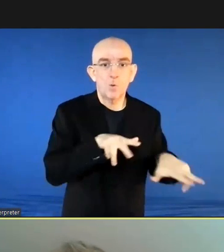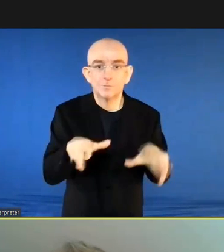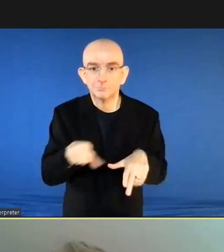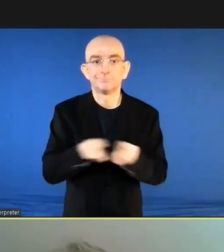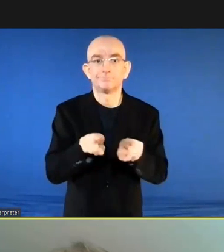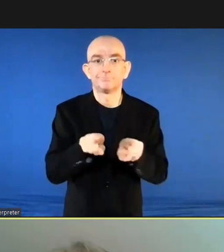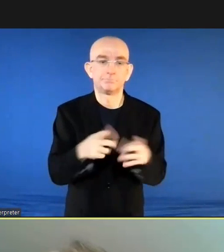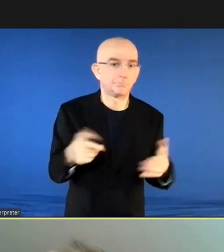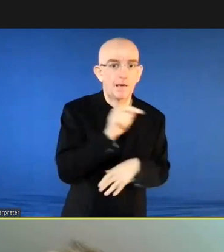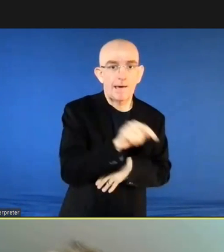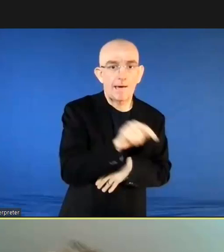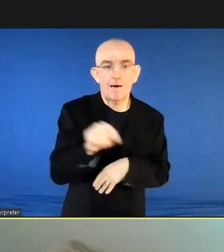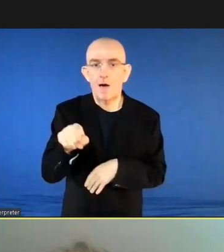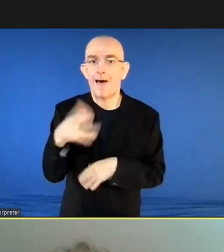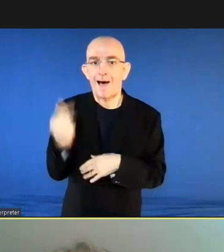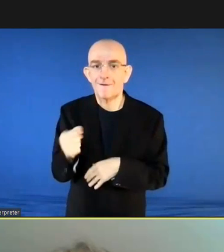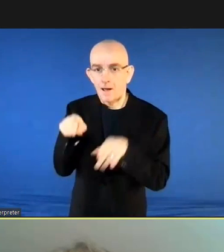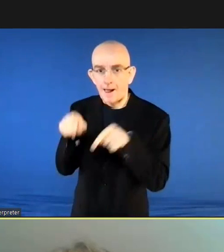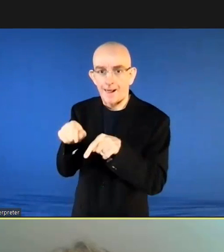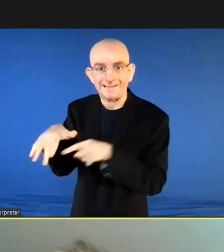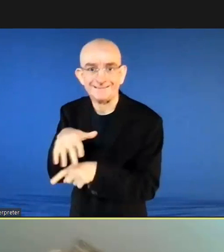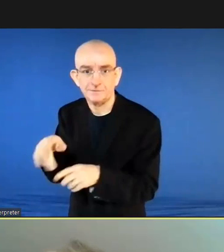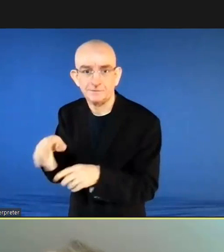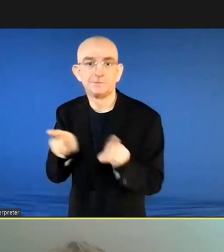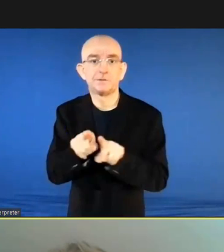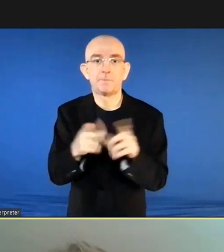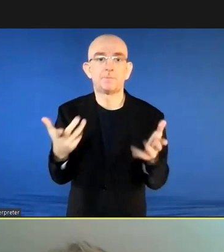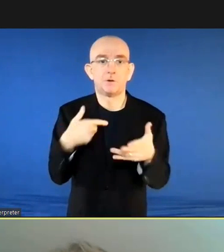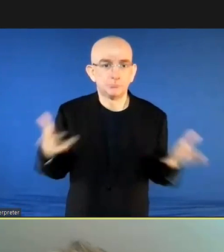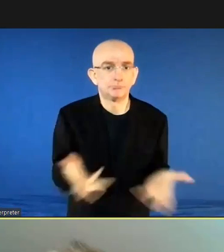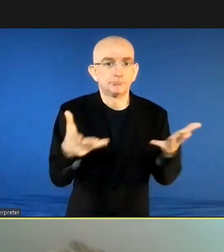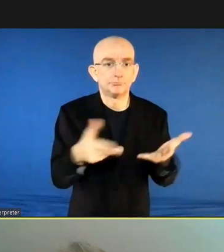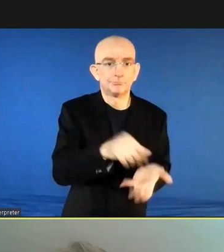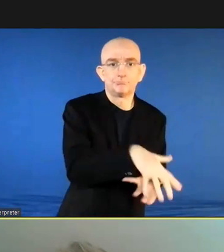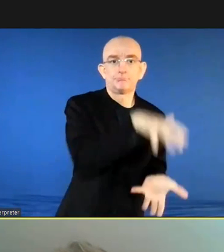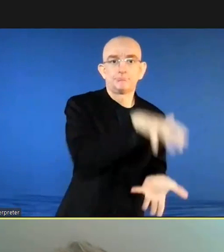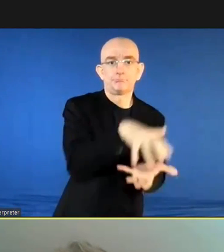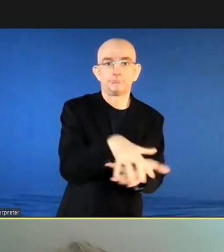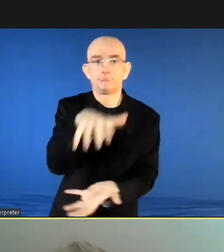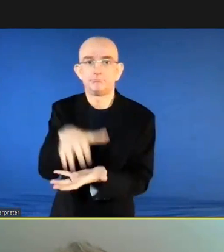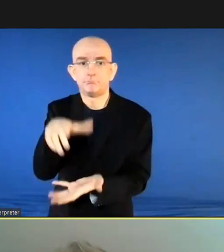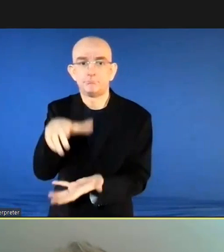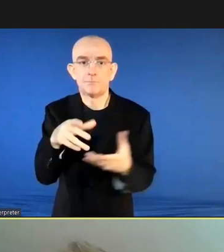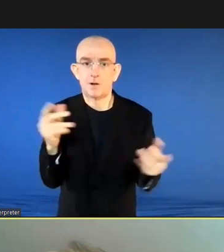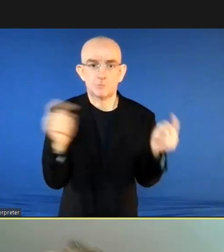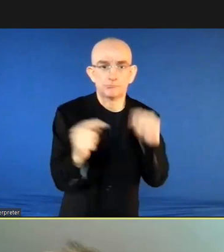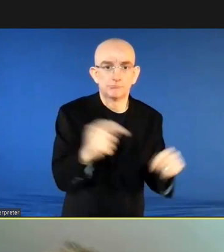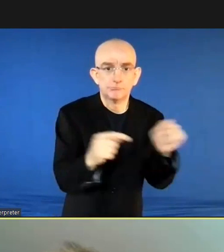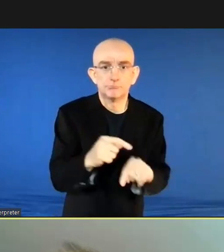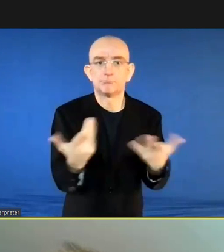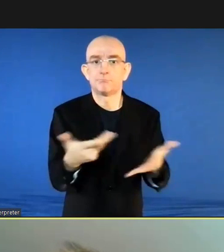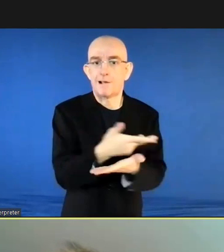languages, specialist knowledge around teaching deaf children, safeguarding, and using our research to build